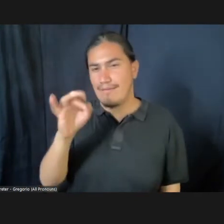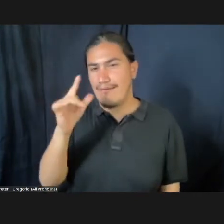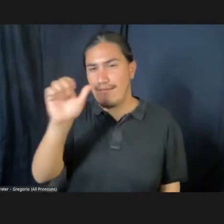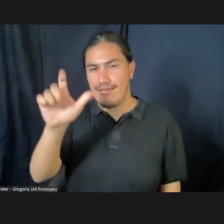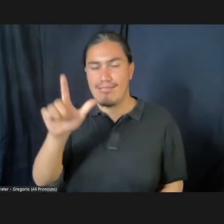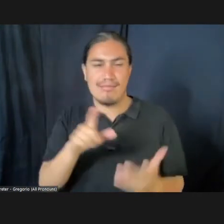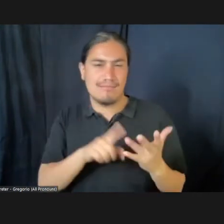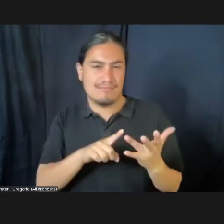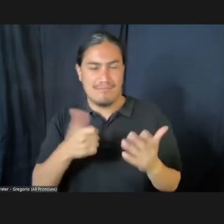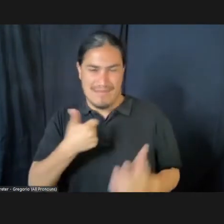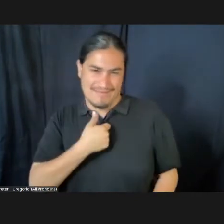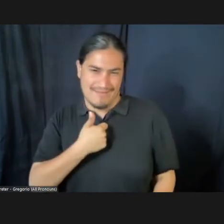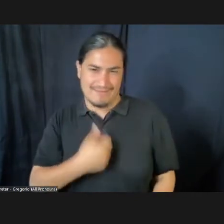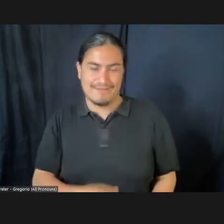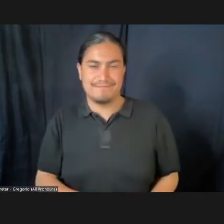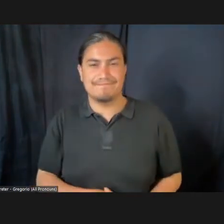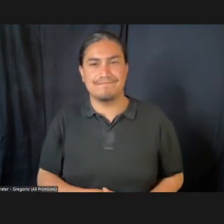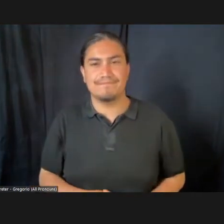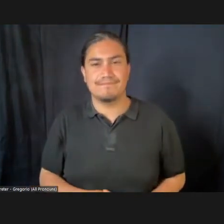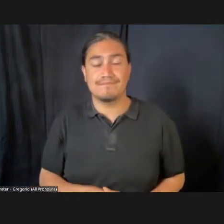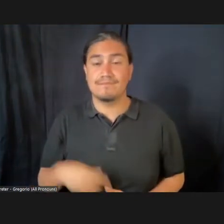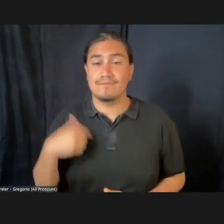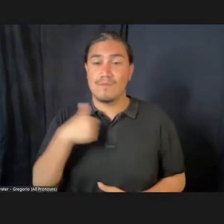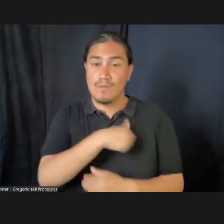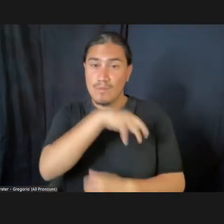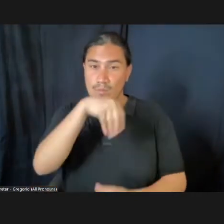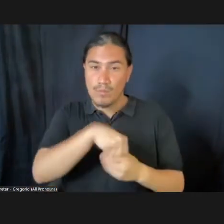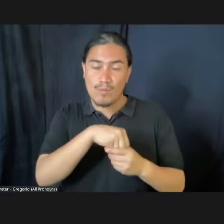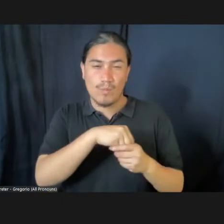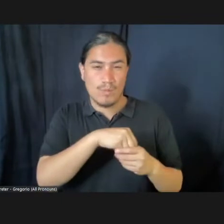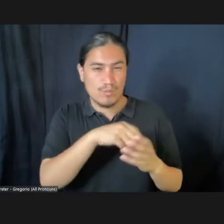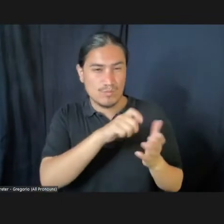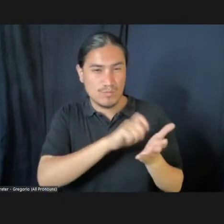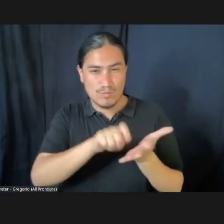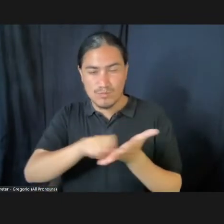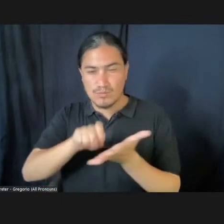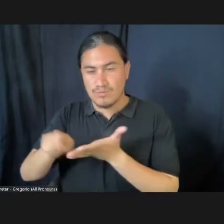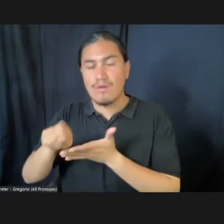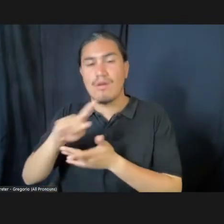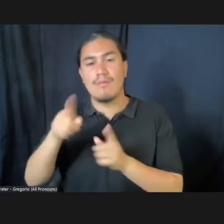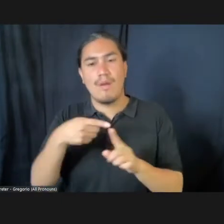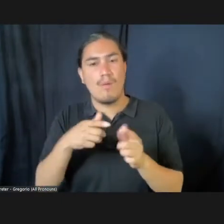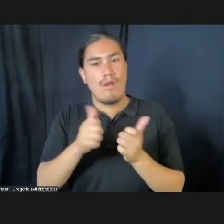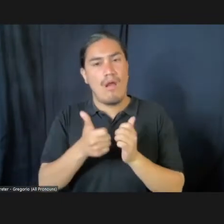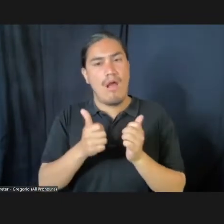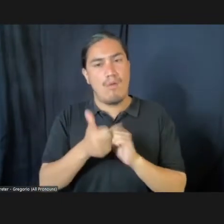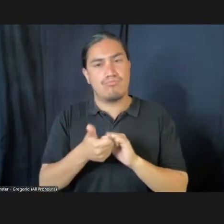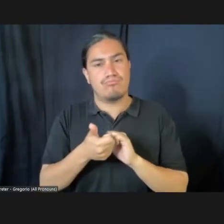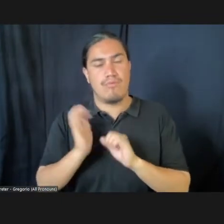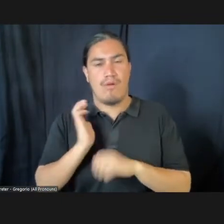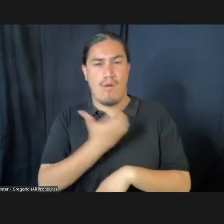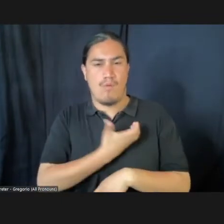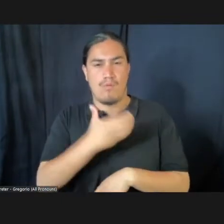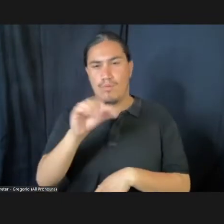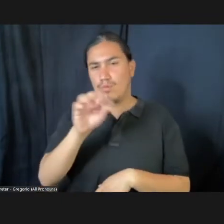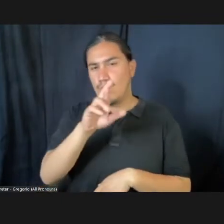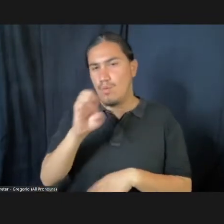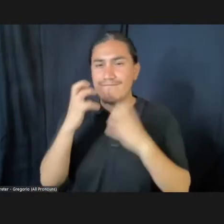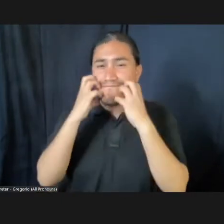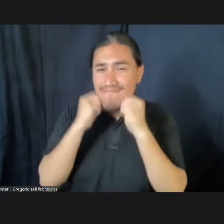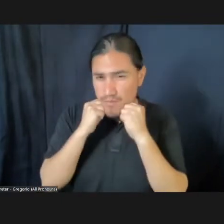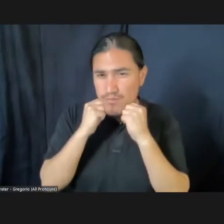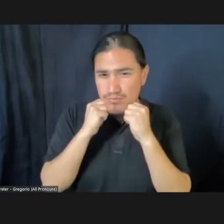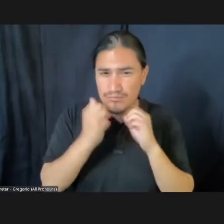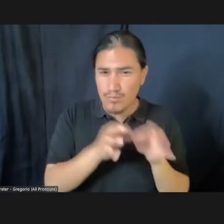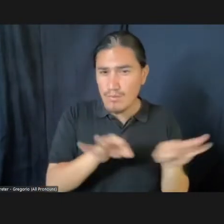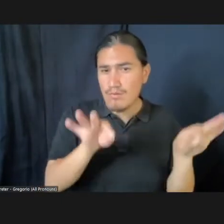myself. It includes pieces representative of HowlRound's core values and features a wide